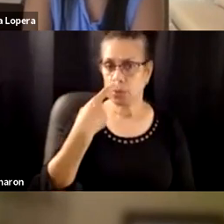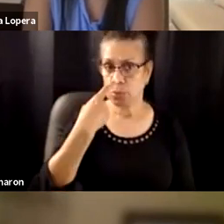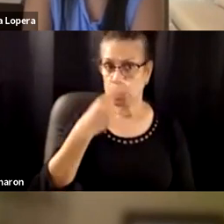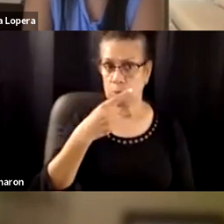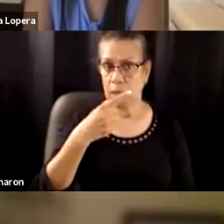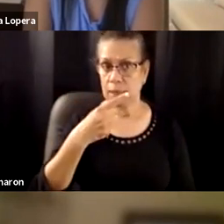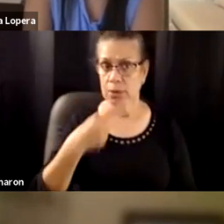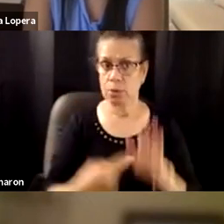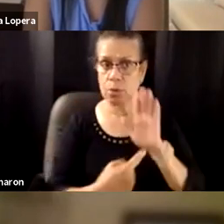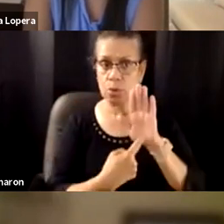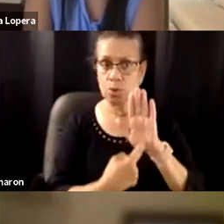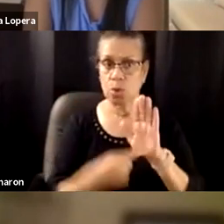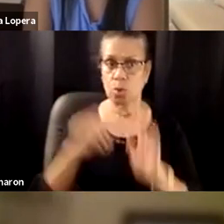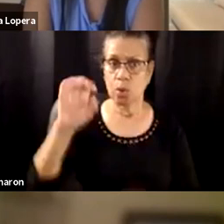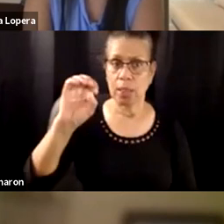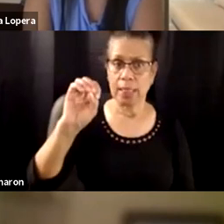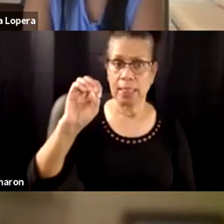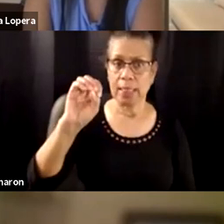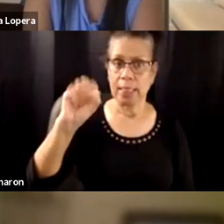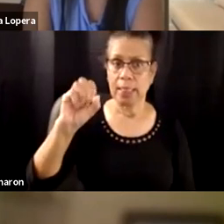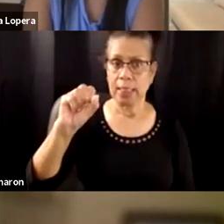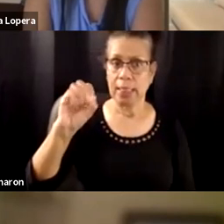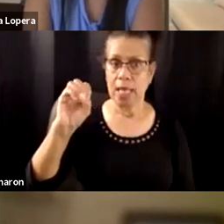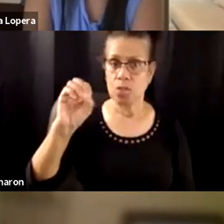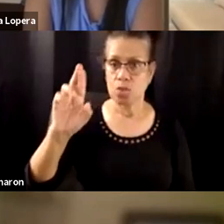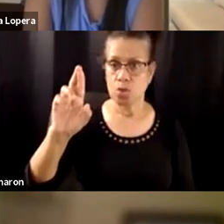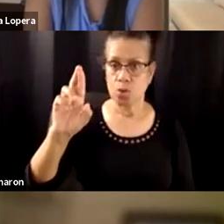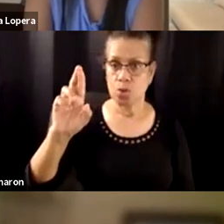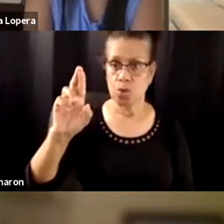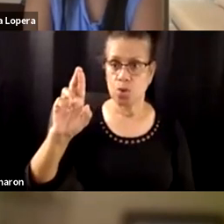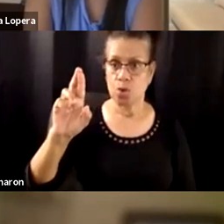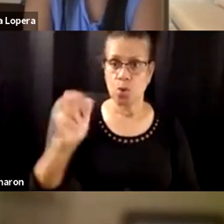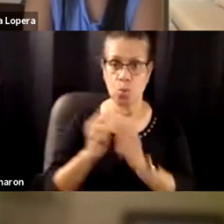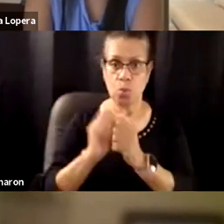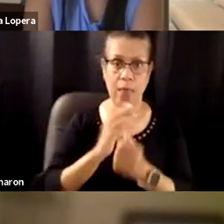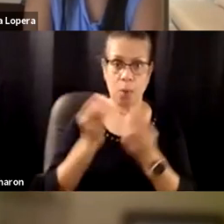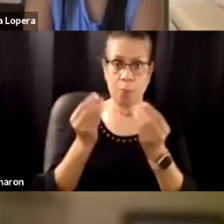was um on esther that was included with our um materials